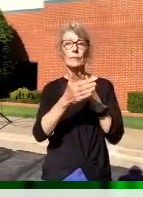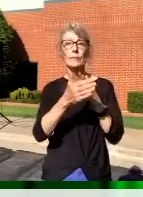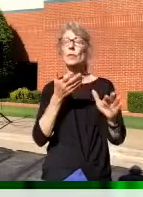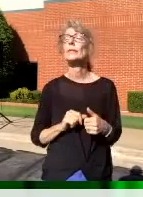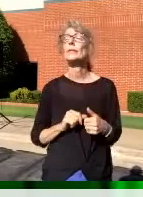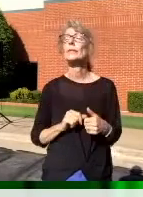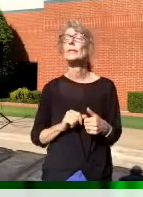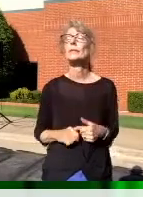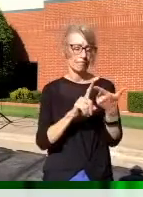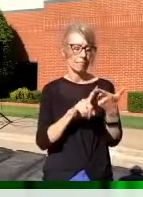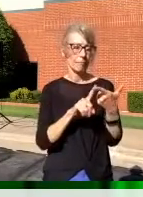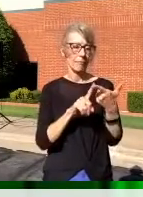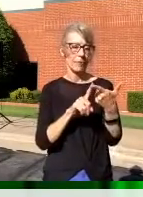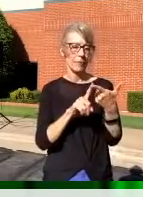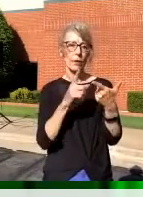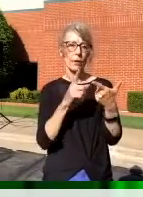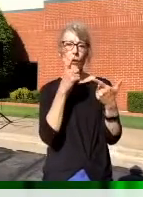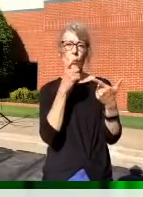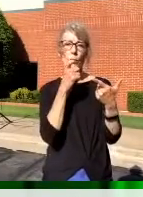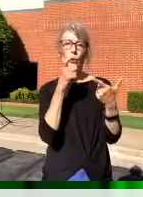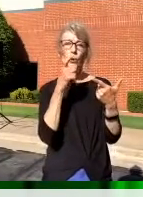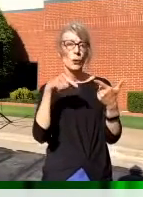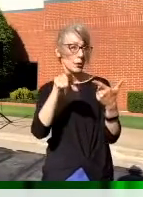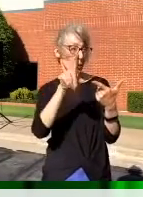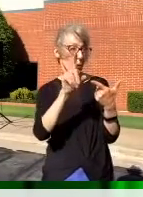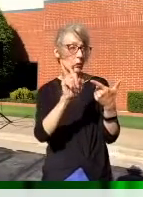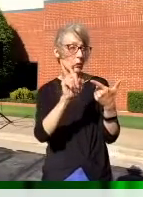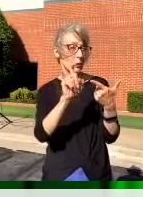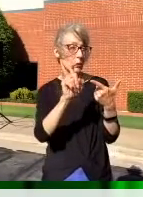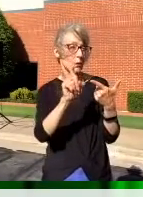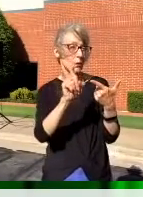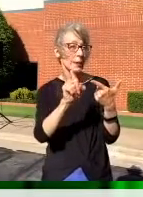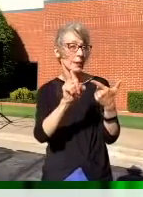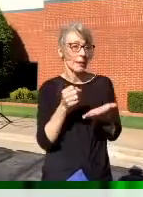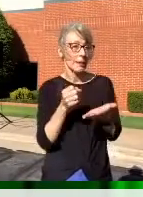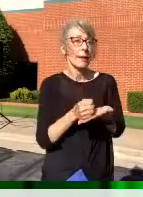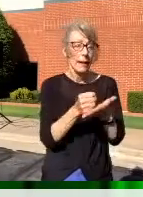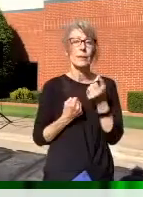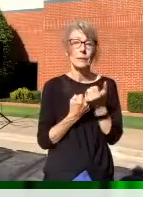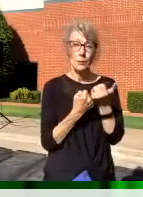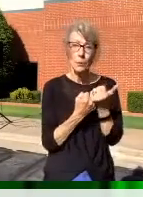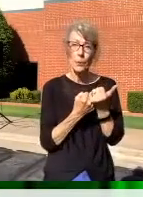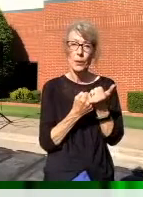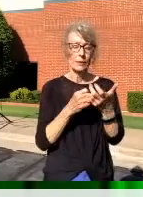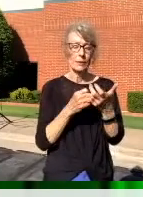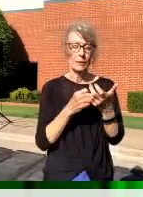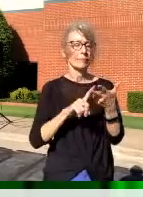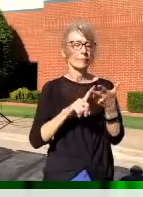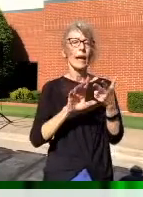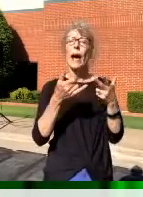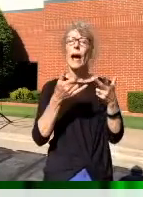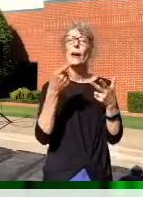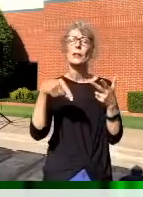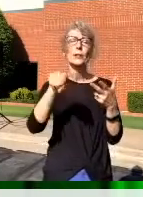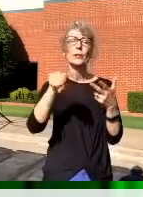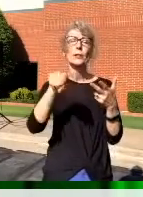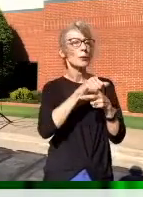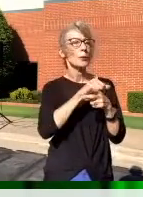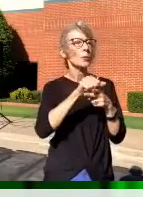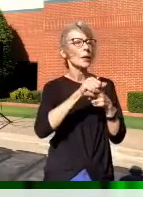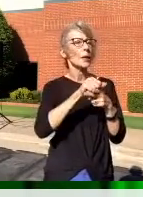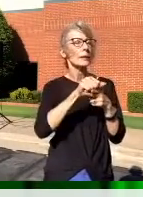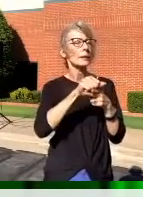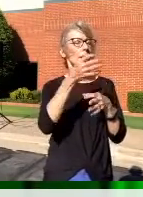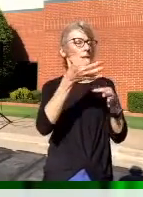Question number 2, who do you need to fight for? Like, how are you going to practice justice? Question number 3,